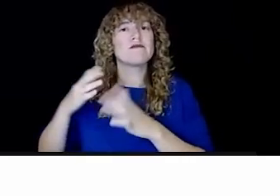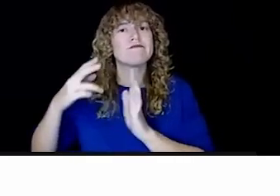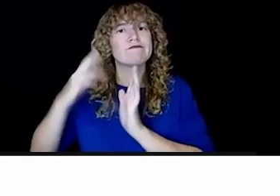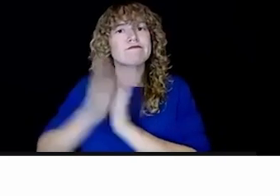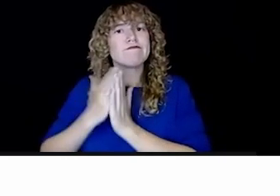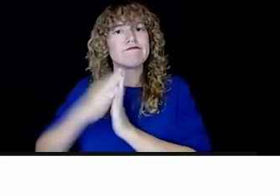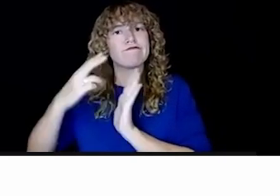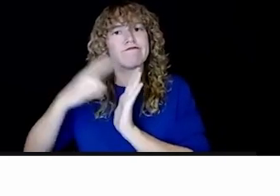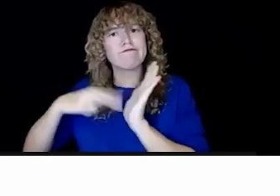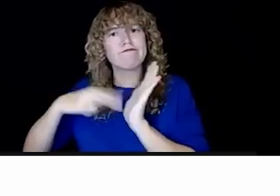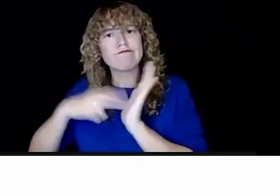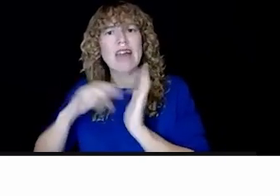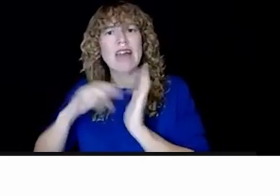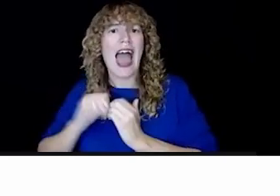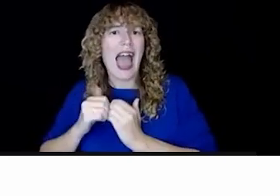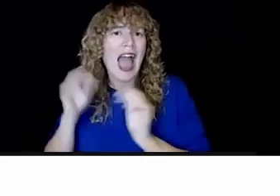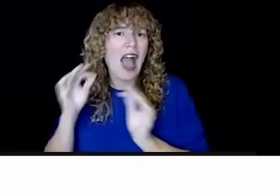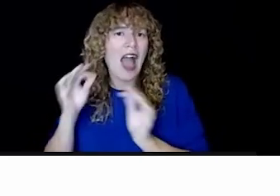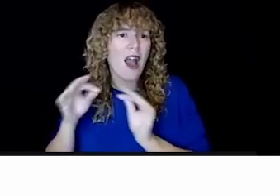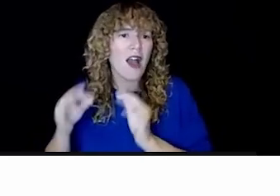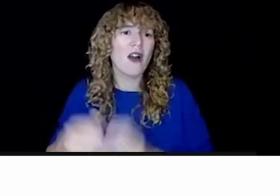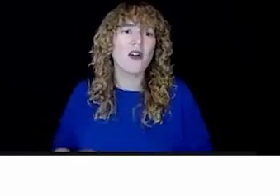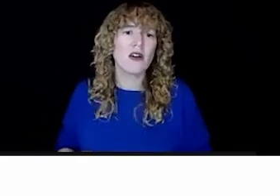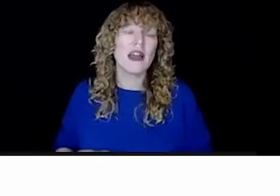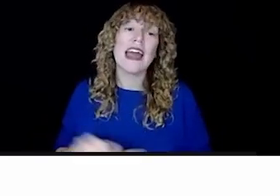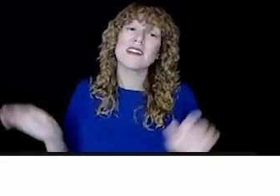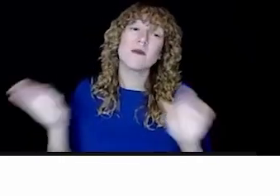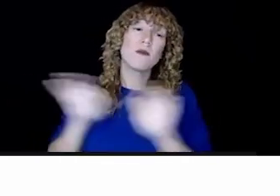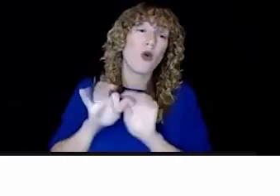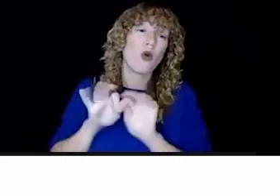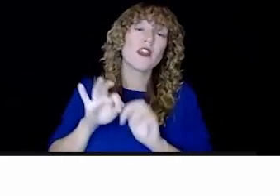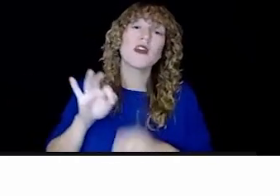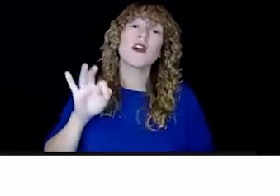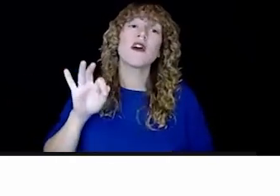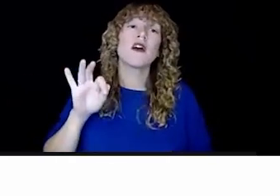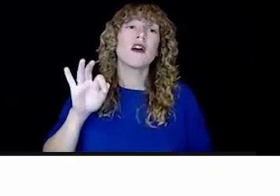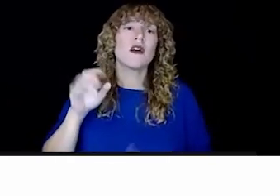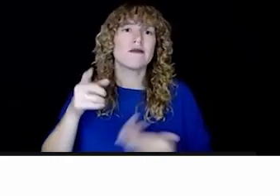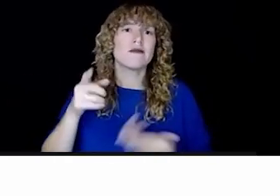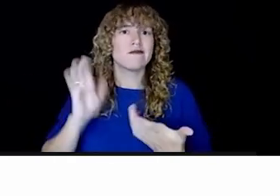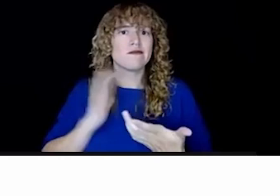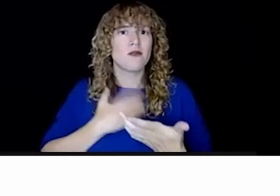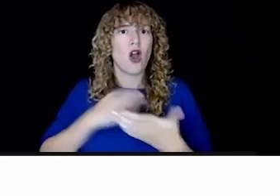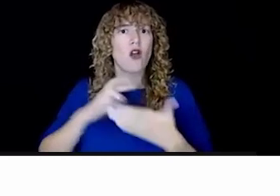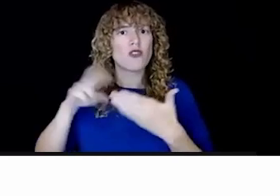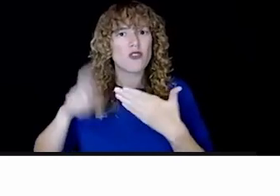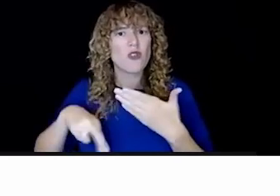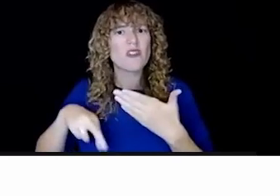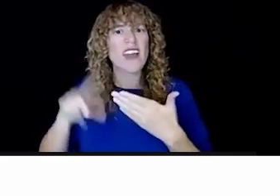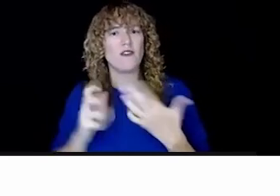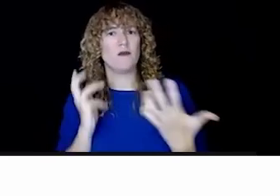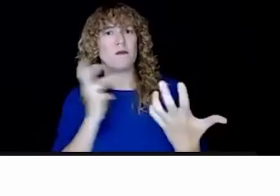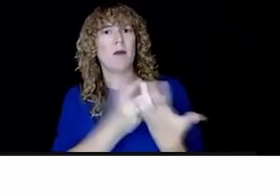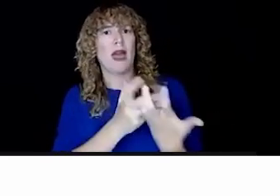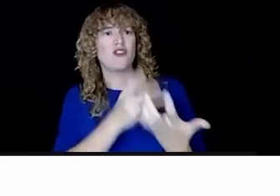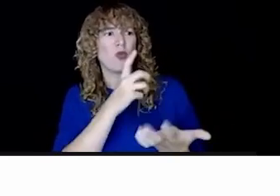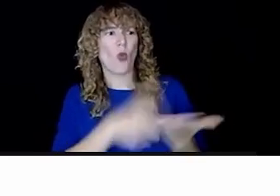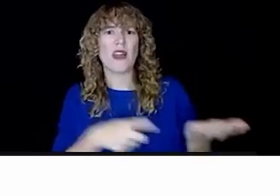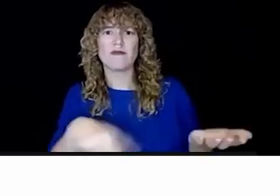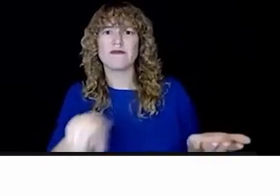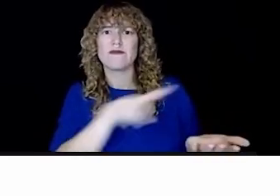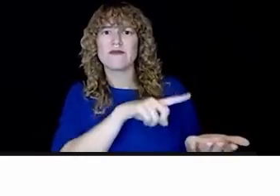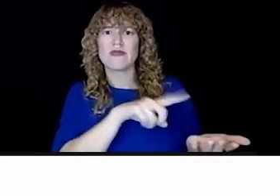these deliverables have meaning and value and resonate with both the needs of travelers with disabilities who use mobility